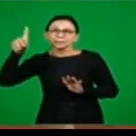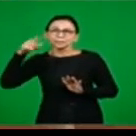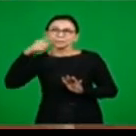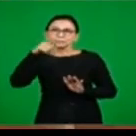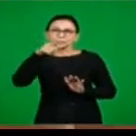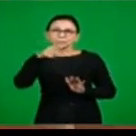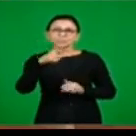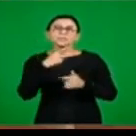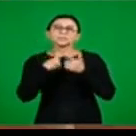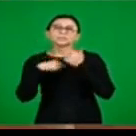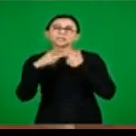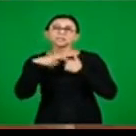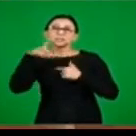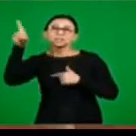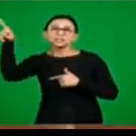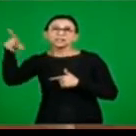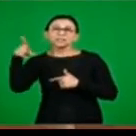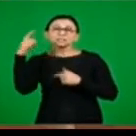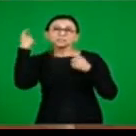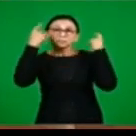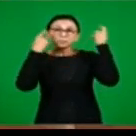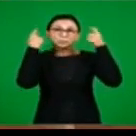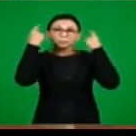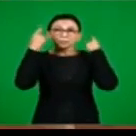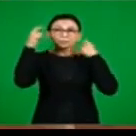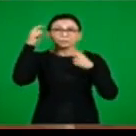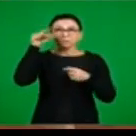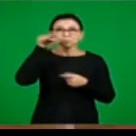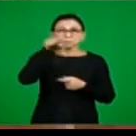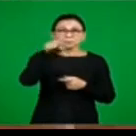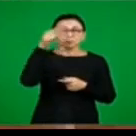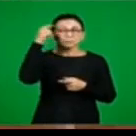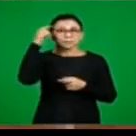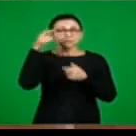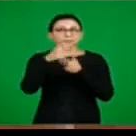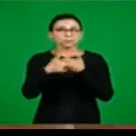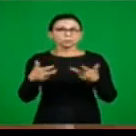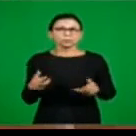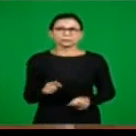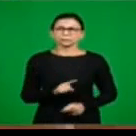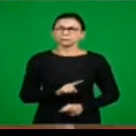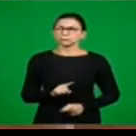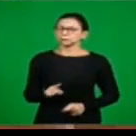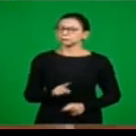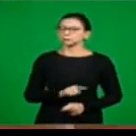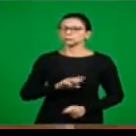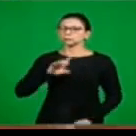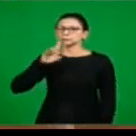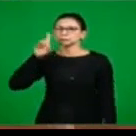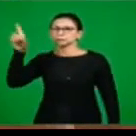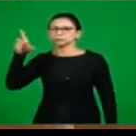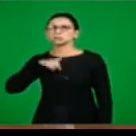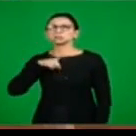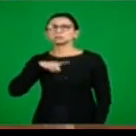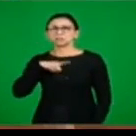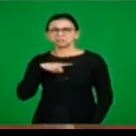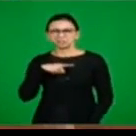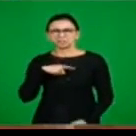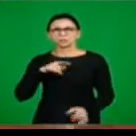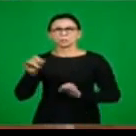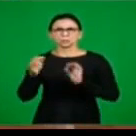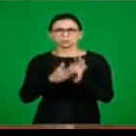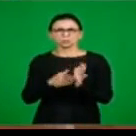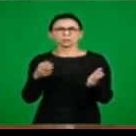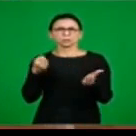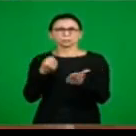man's will. God is not worried what man is thinking. God has a work to be done. You may